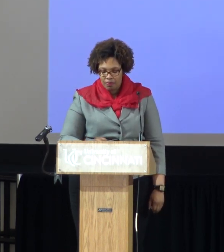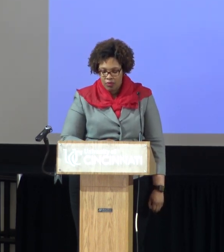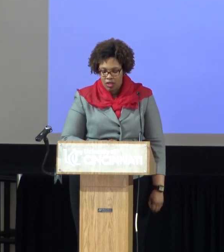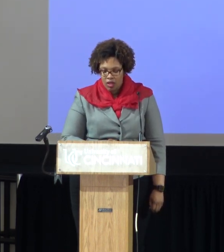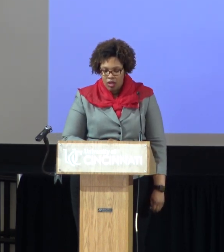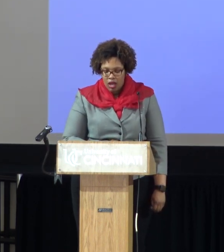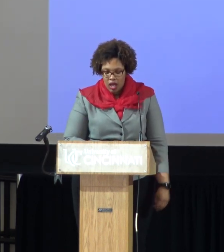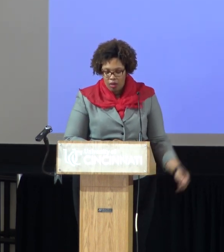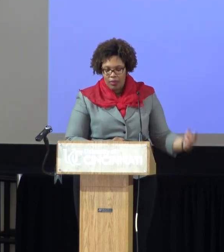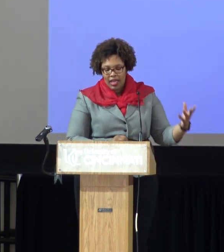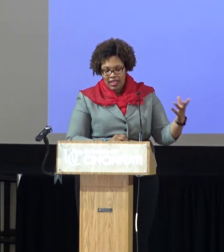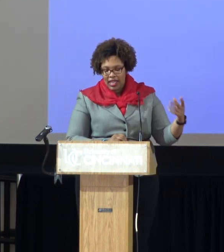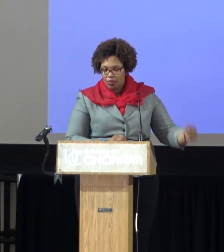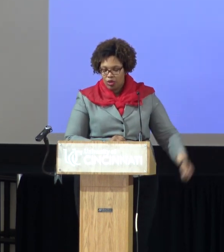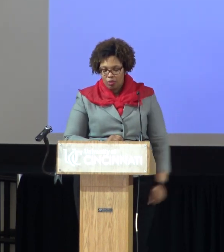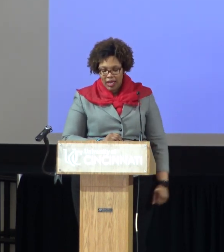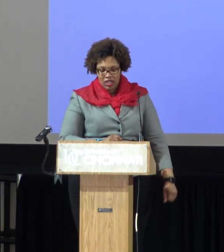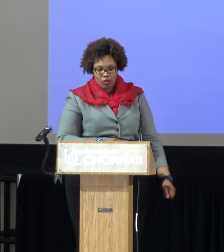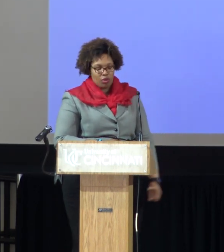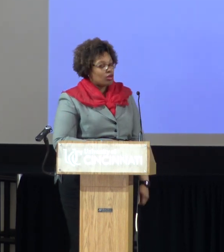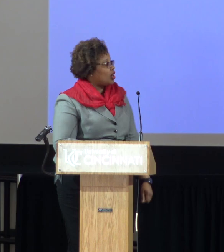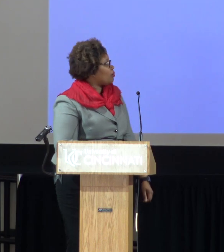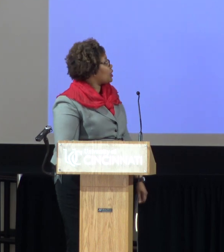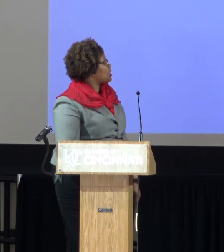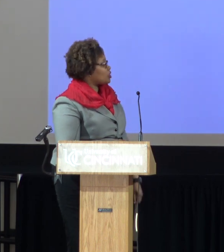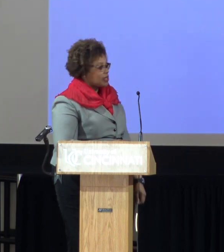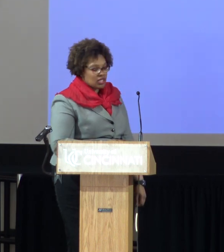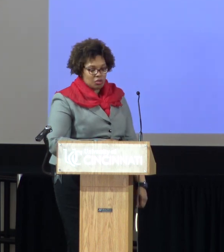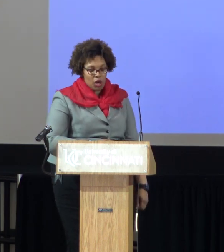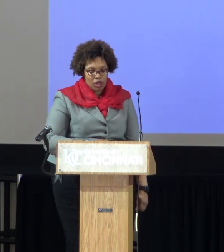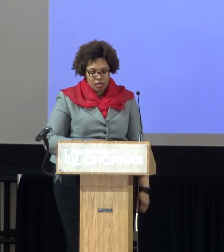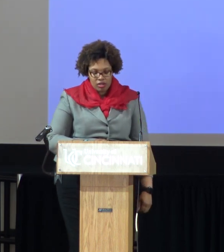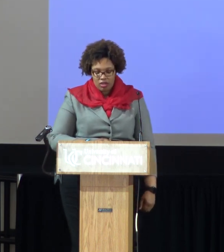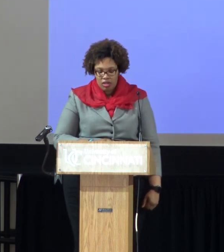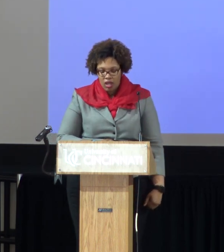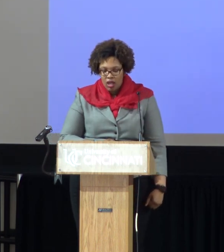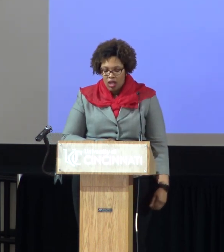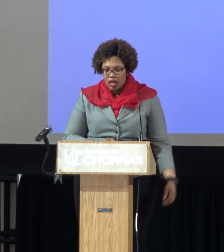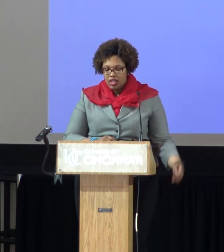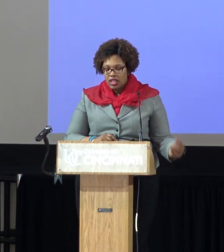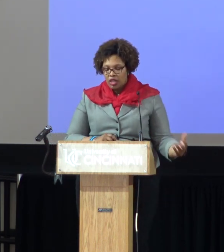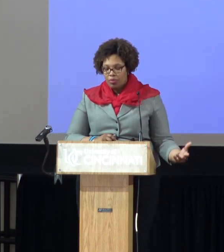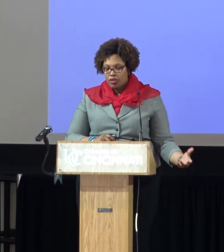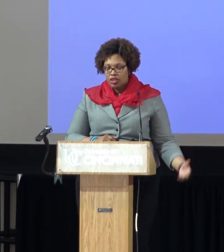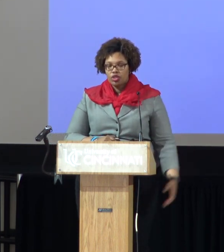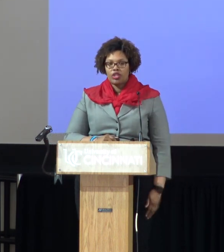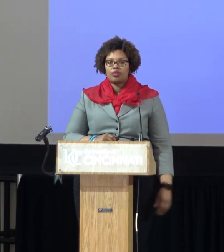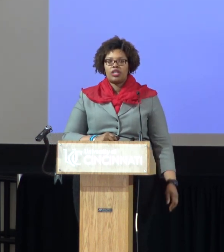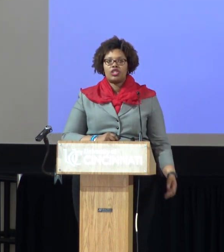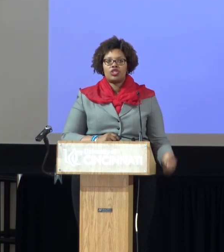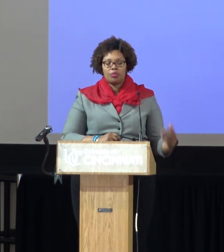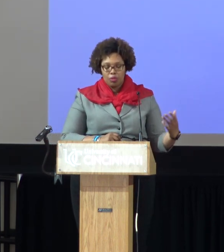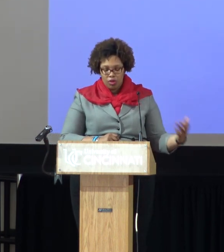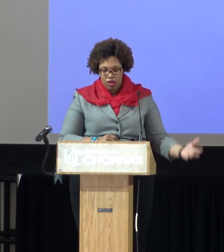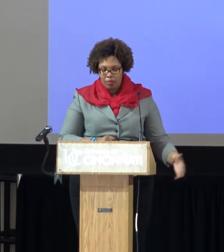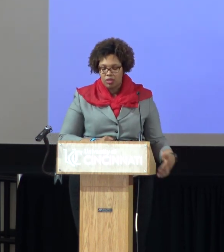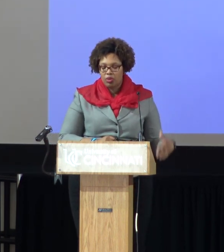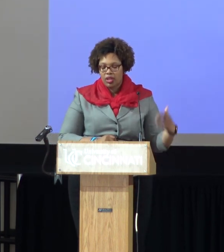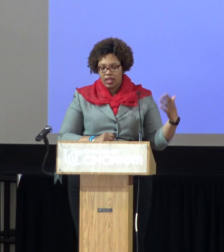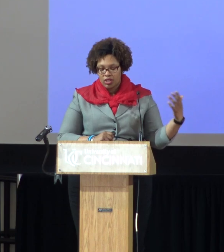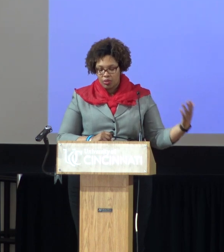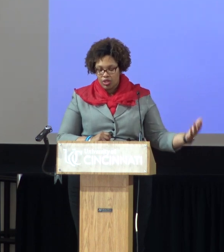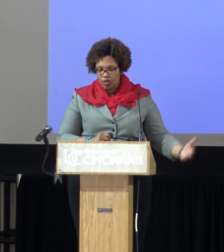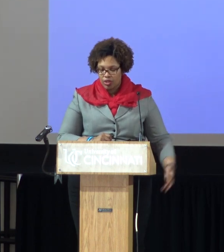for. And again, we'll go back to participants as partners to keep building the trust relationship the program